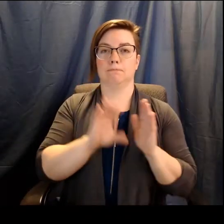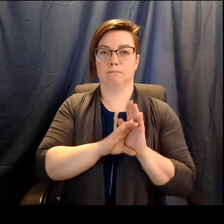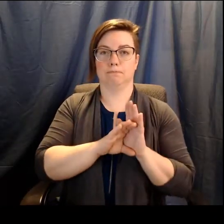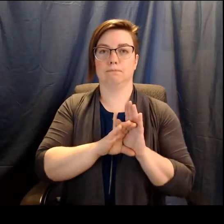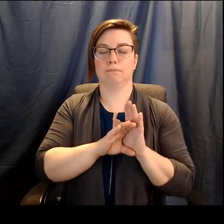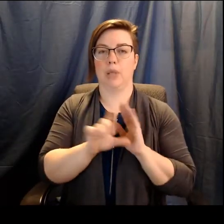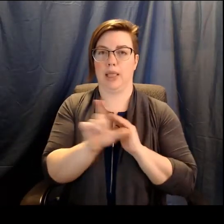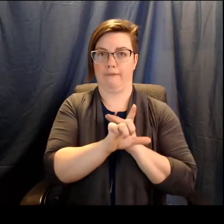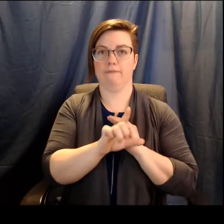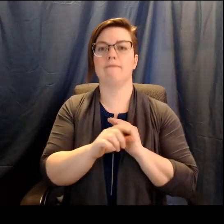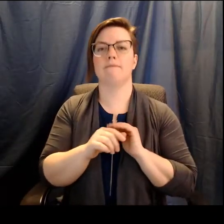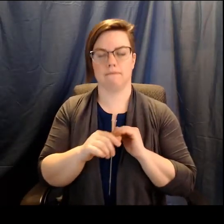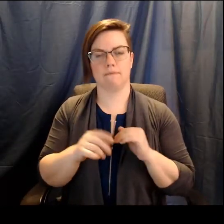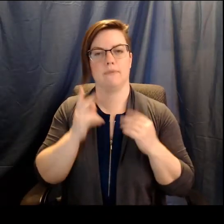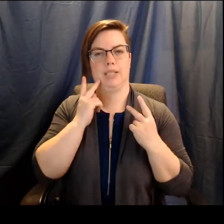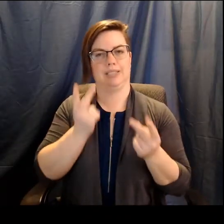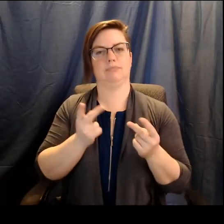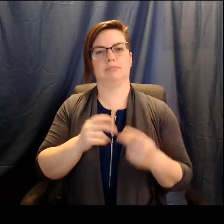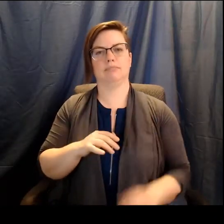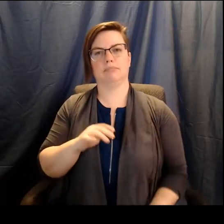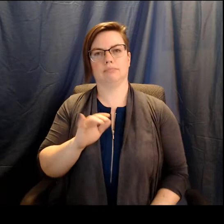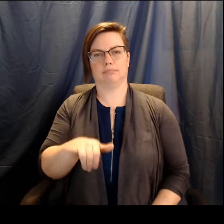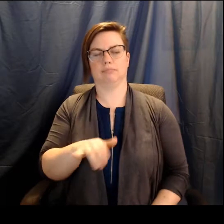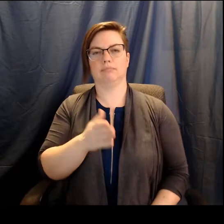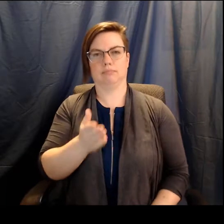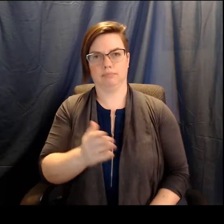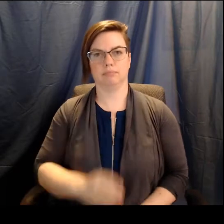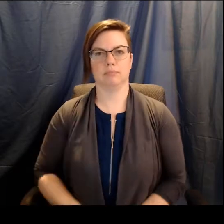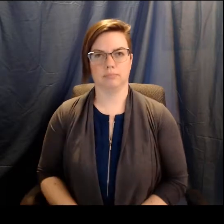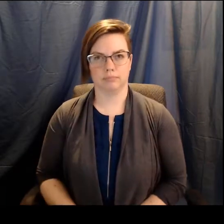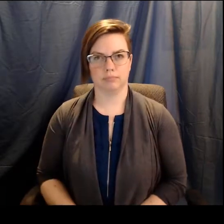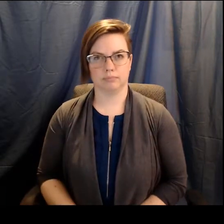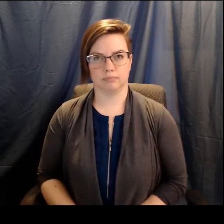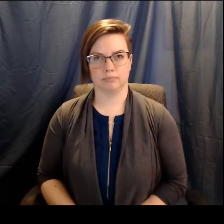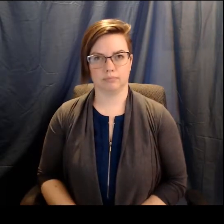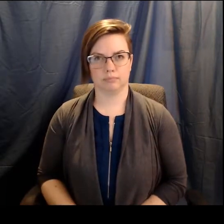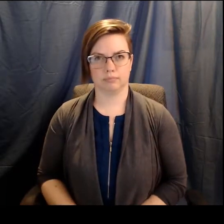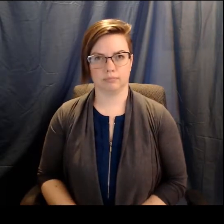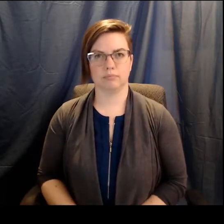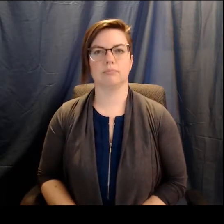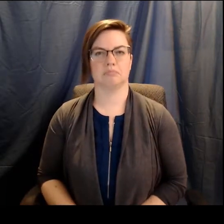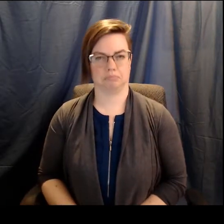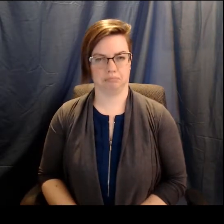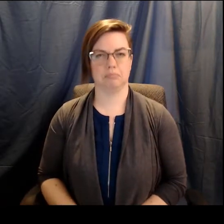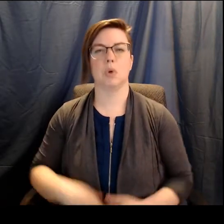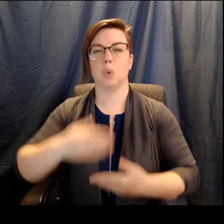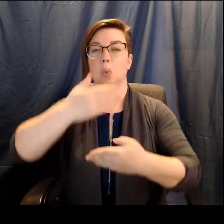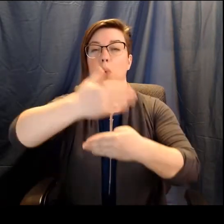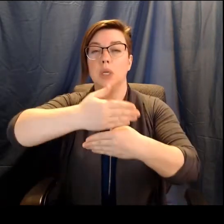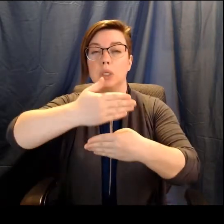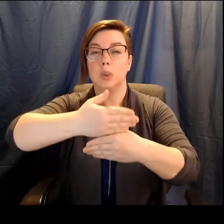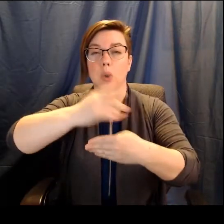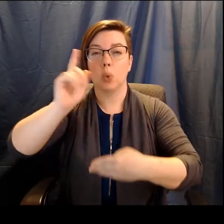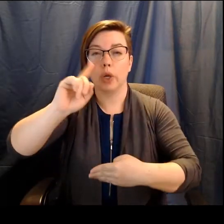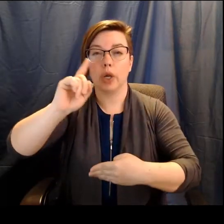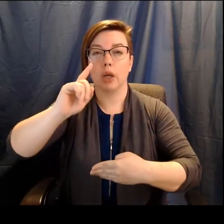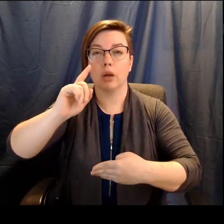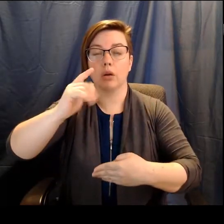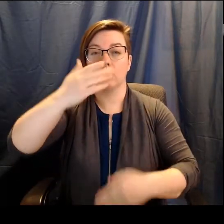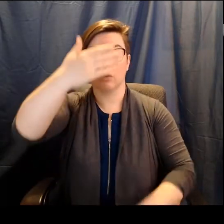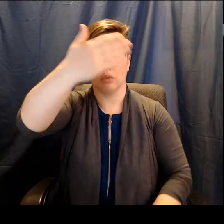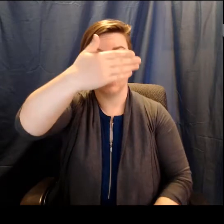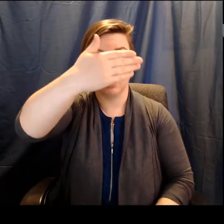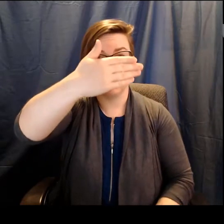with this computer. So we moved away from the window. The window is now to our side. The best place for a window is to the side